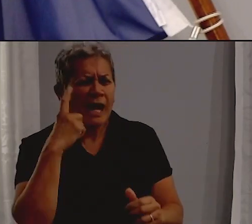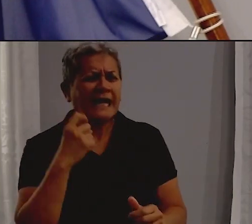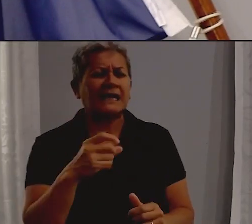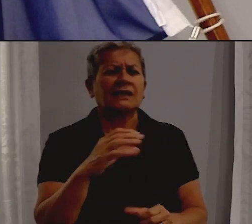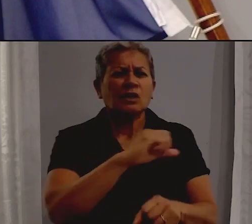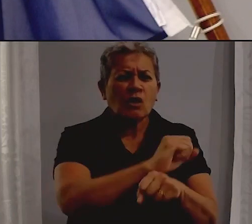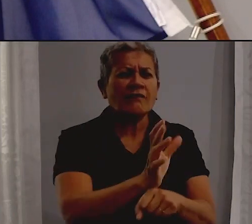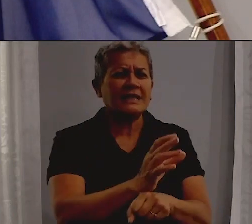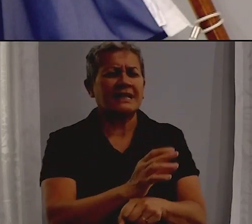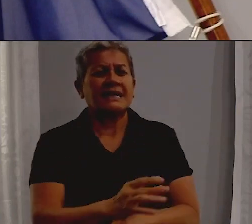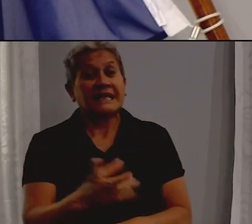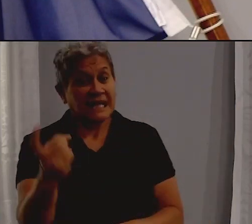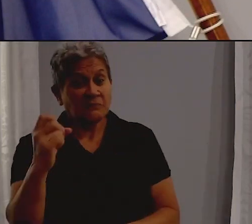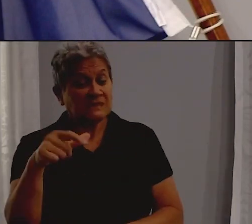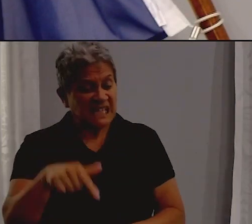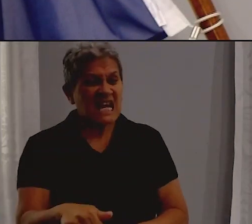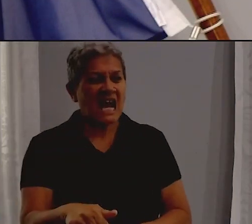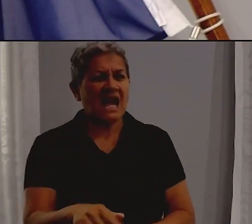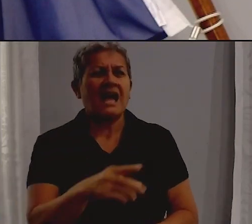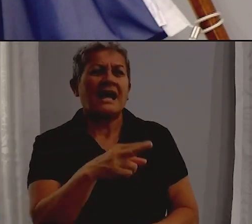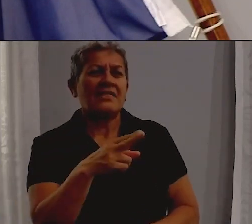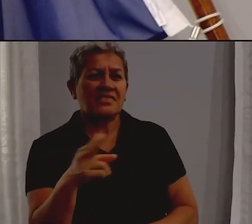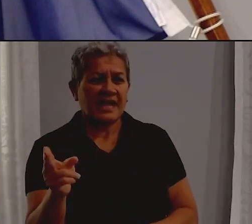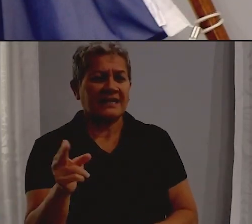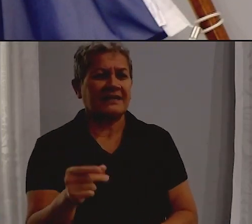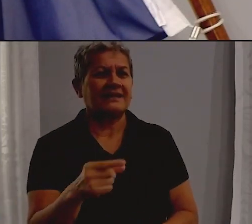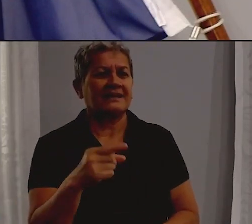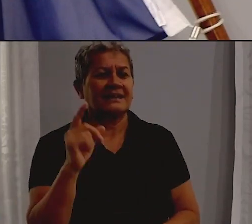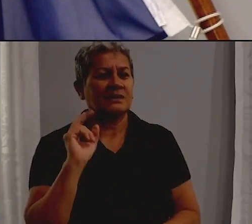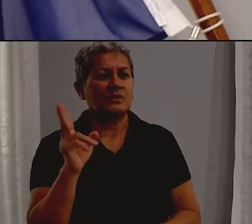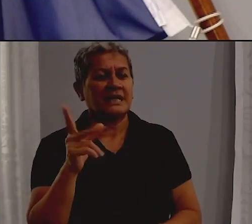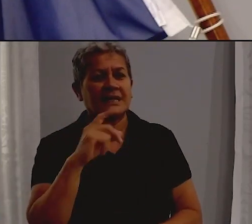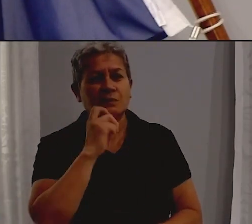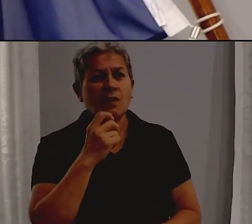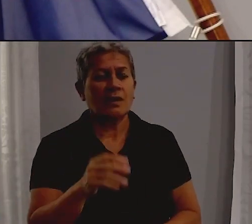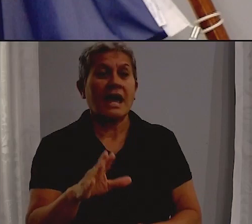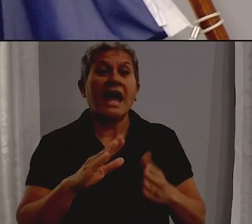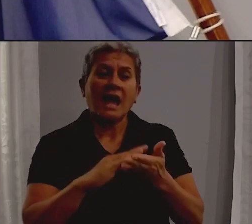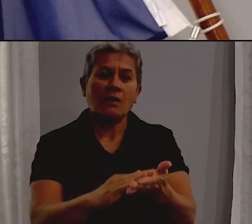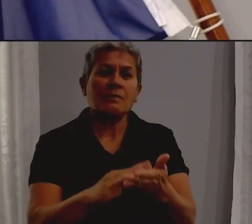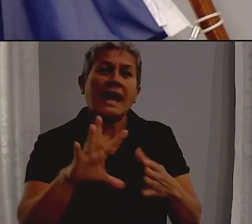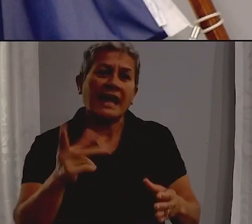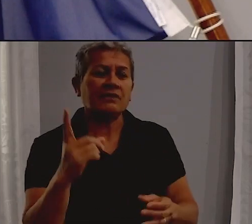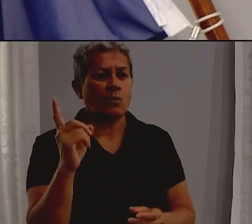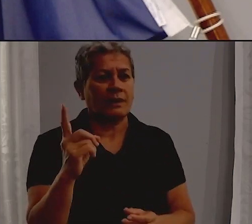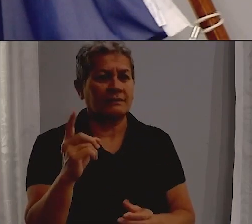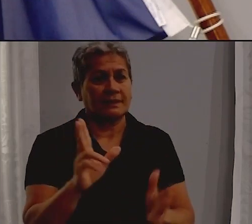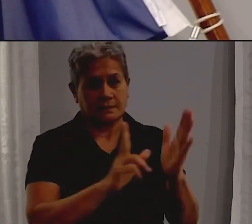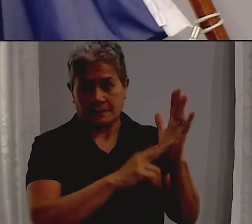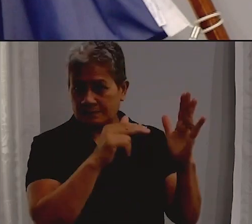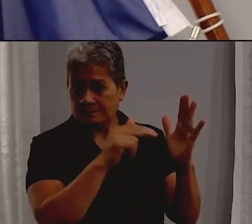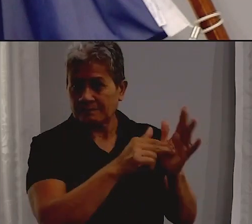defences, we have made provisions to deal with any community transmission. New Zealand, like the Cook Islands, is aiming